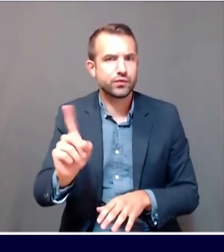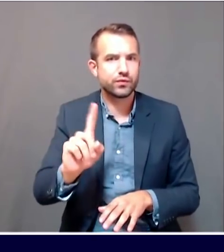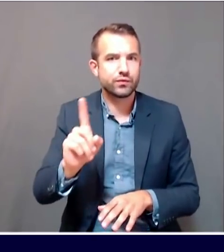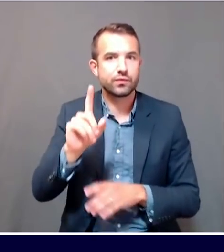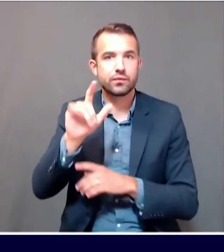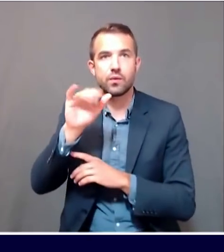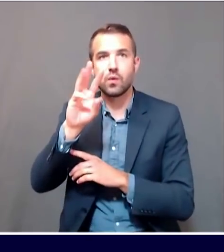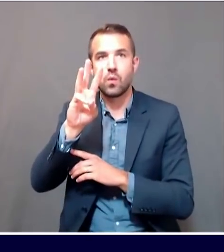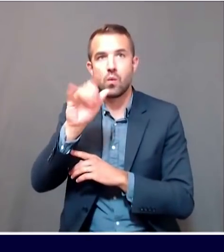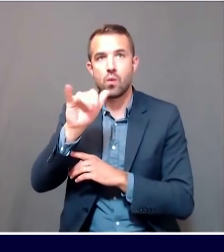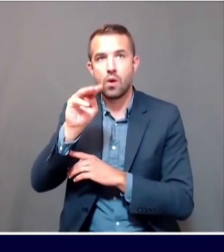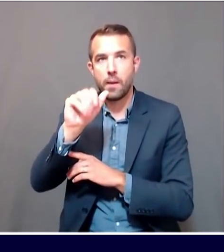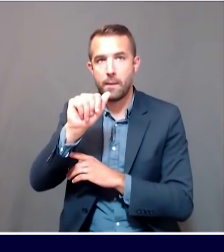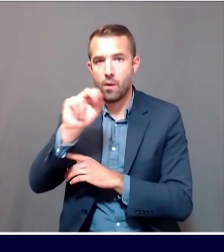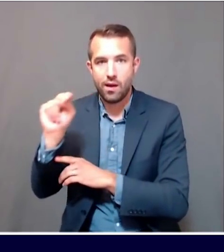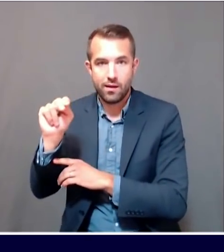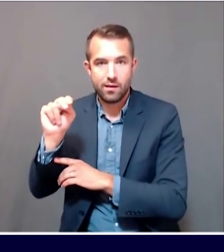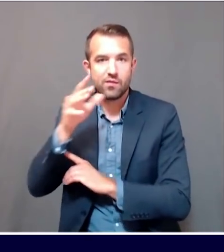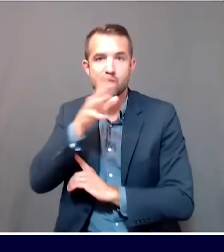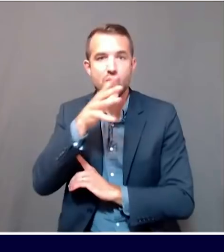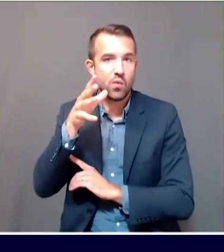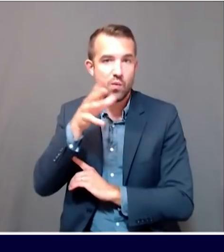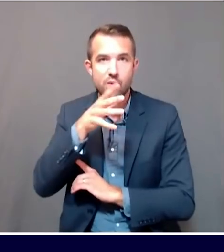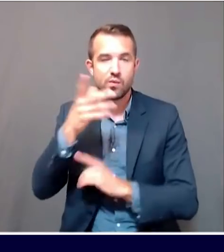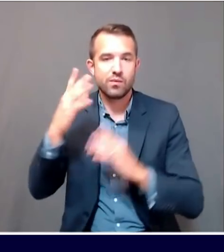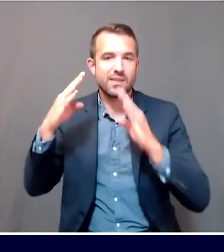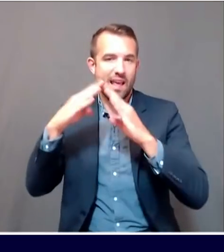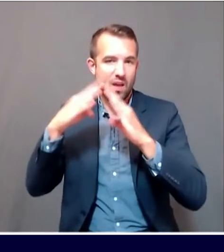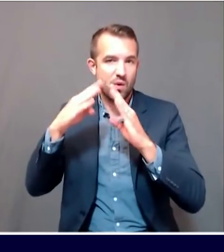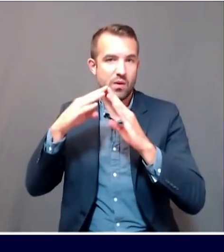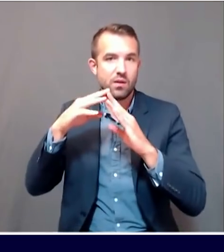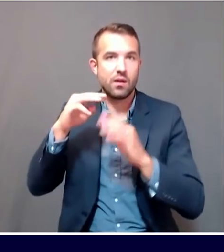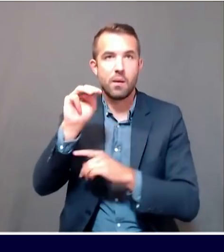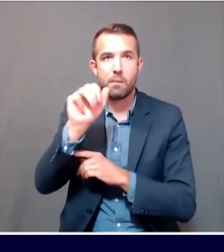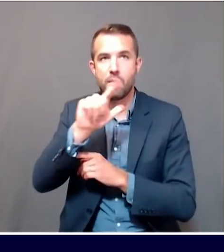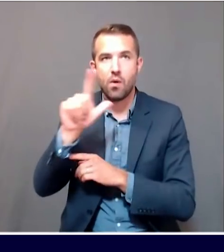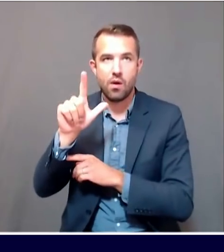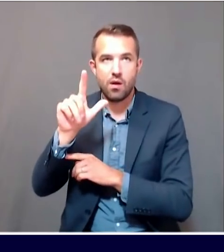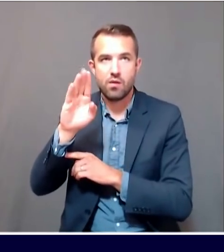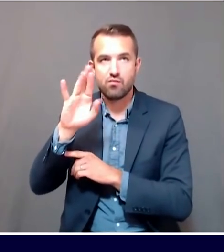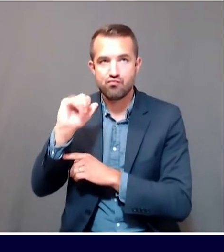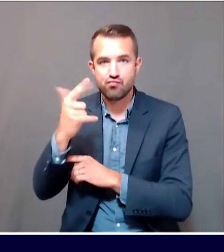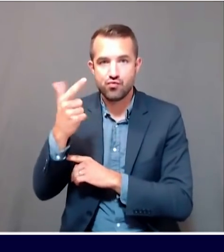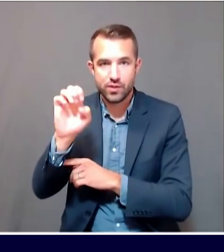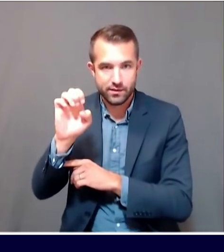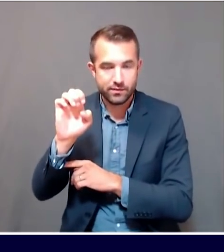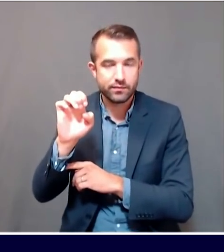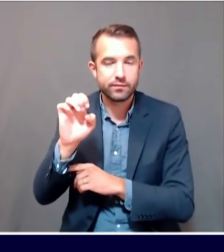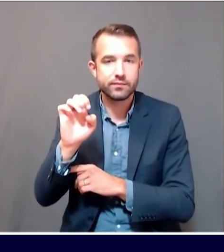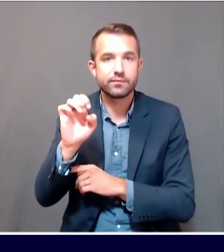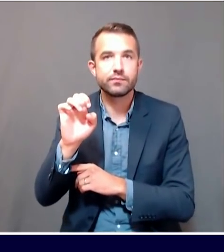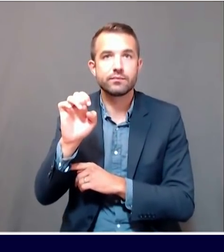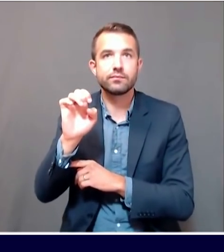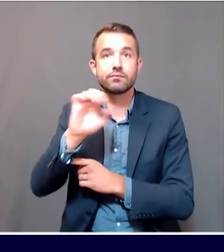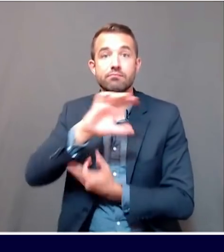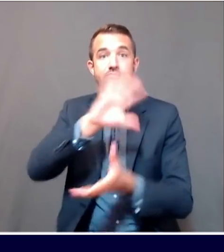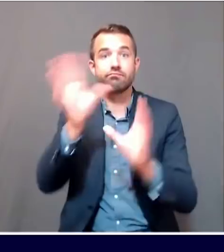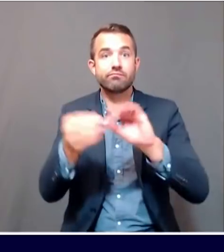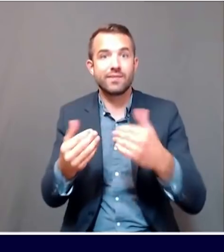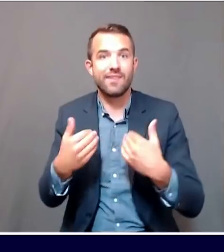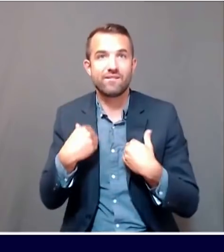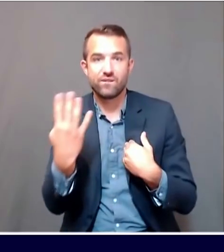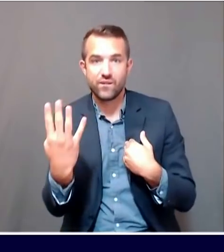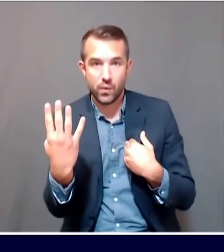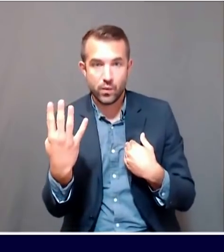Millbridge, where there are a total of 4 cases of COVID-19 that have been detected thus far. As with the other